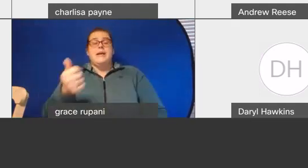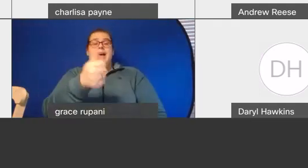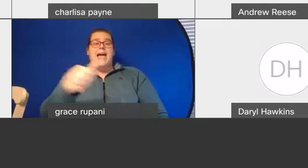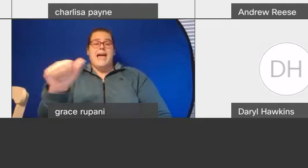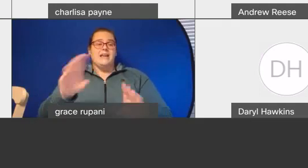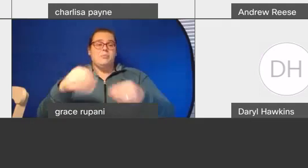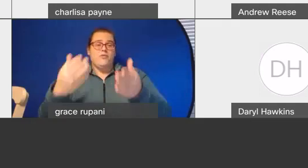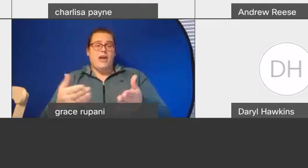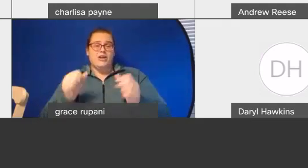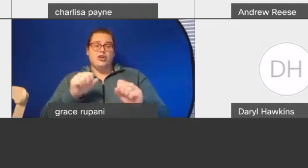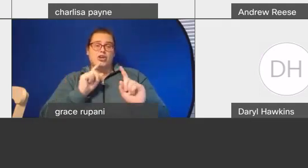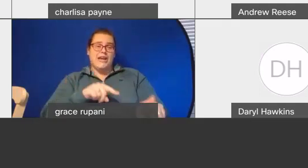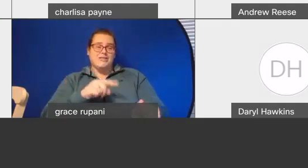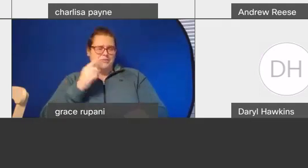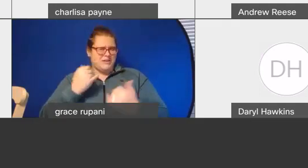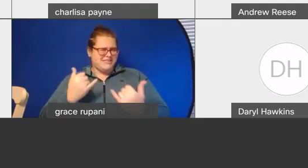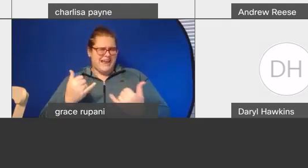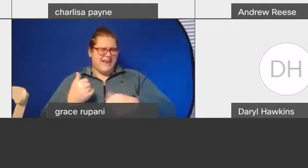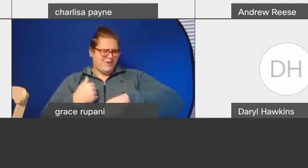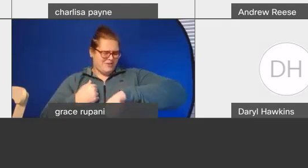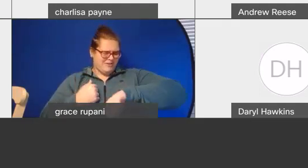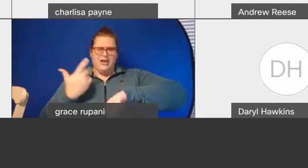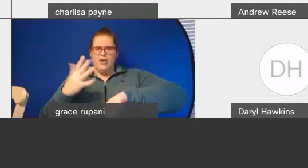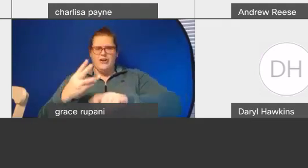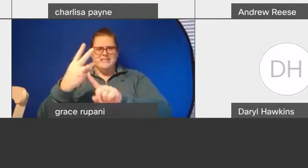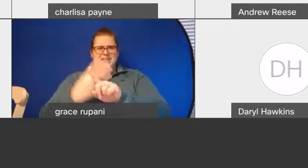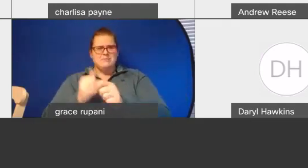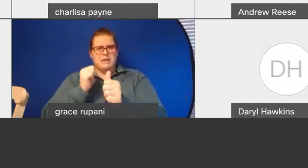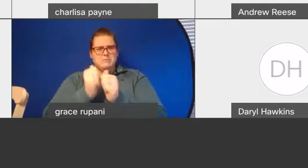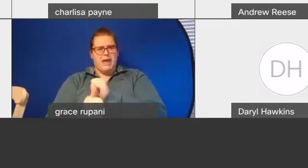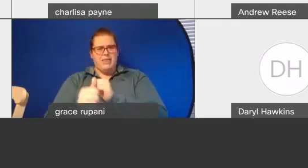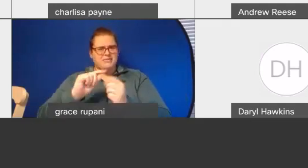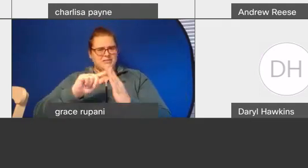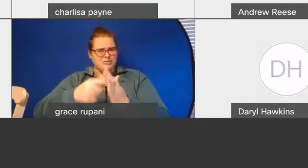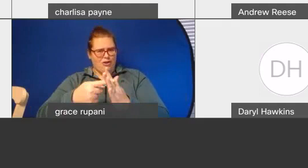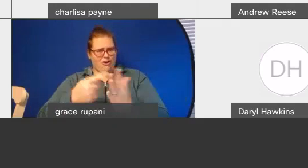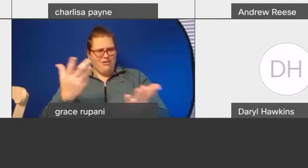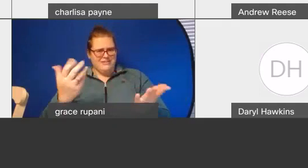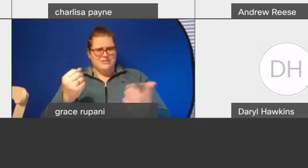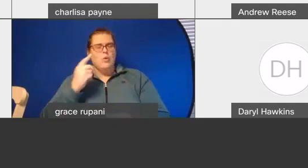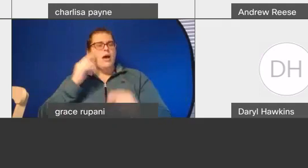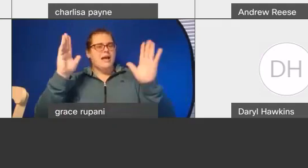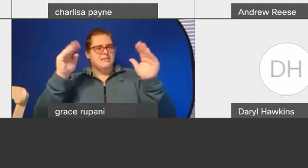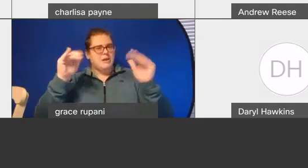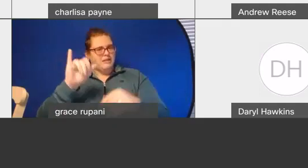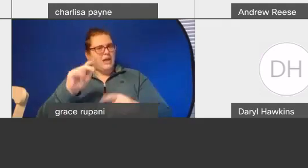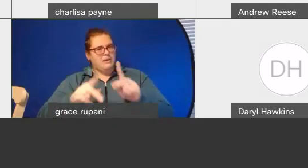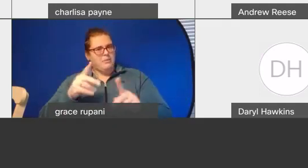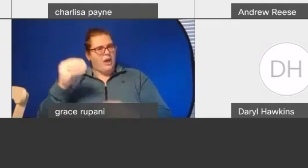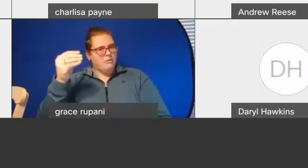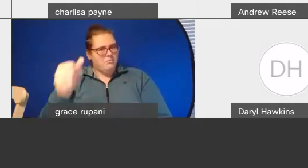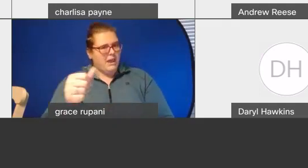are now all the way, we are 6 months past this thing starting. So I expect people have been paid for some